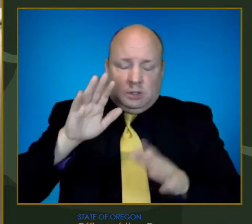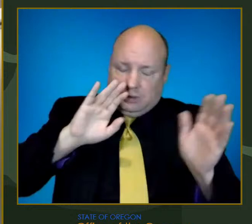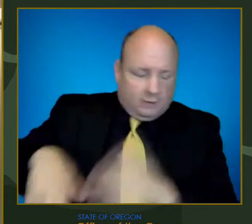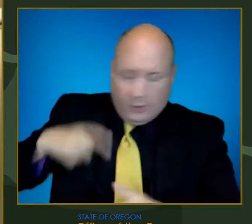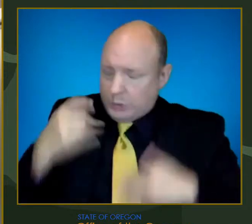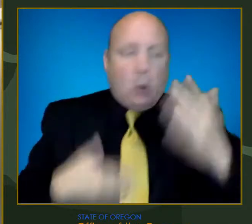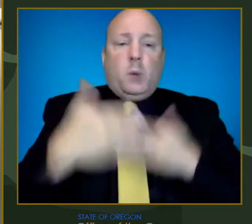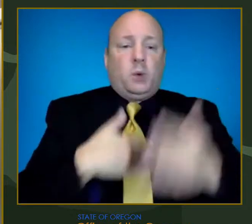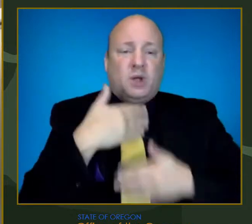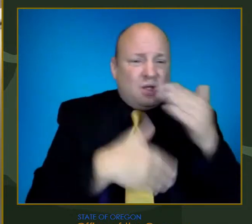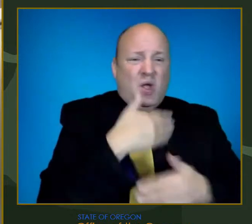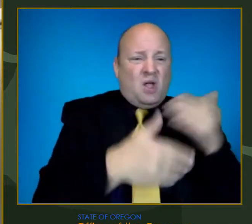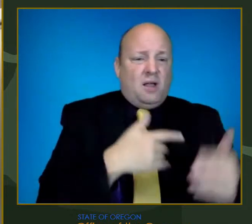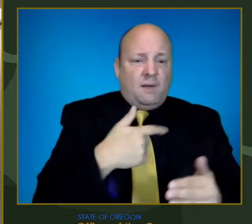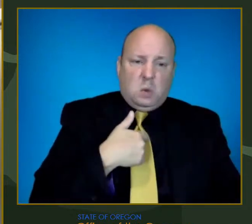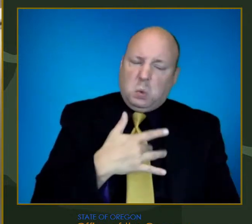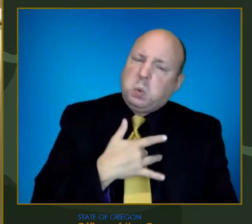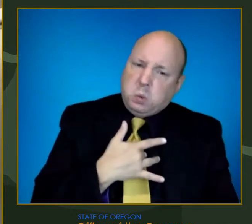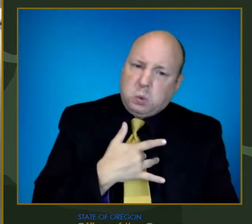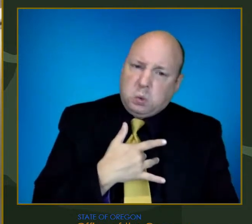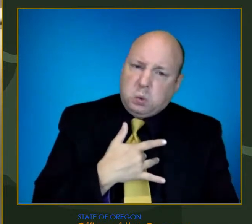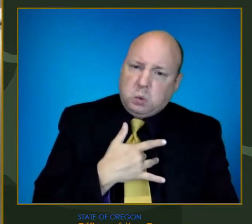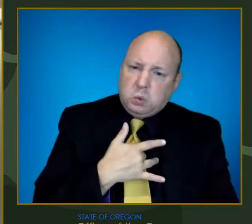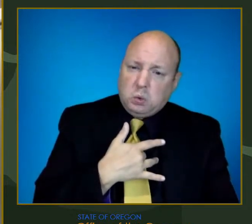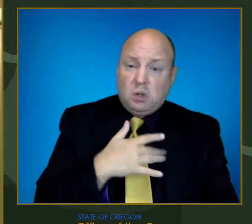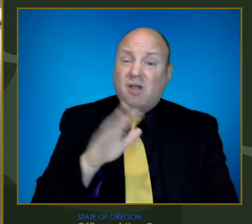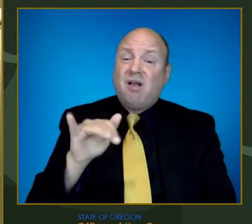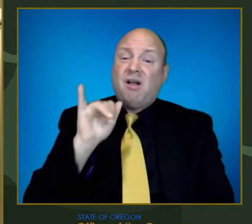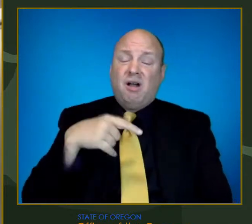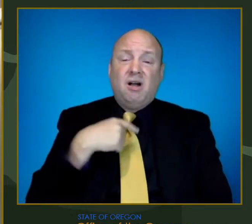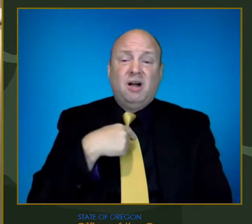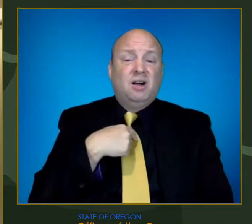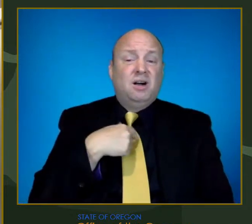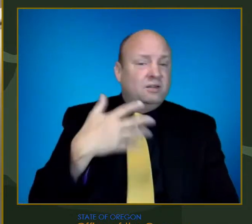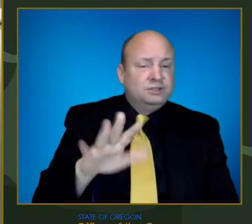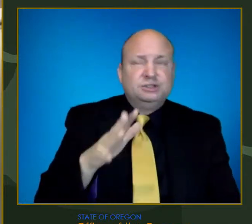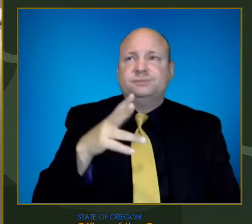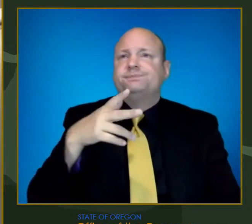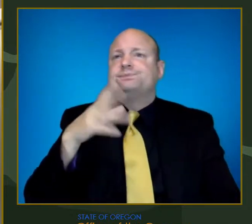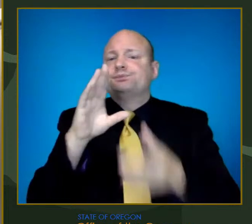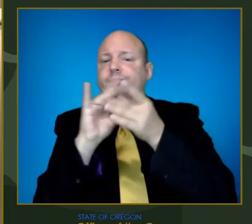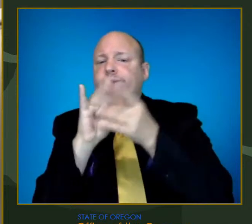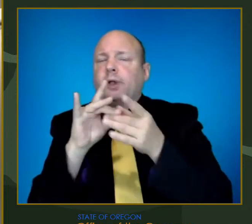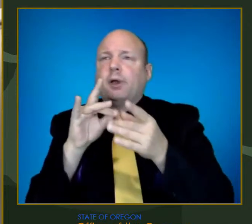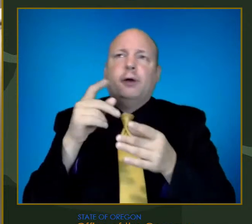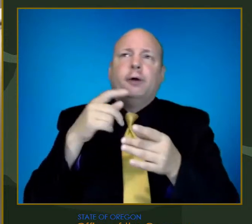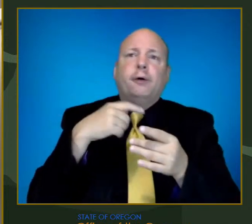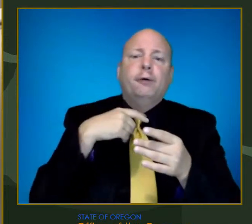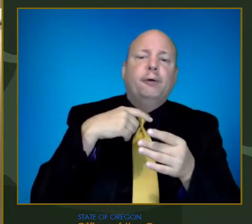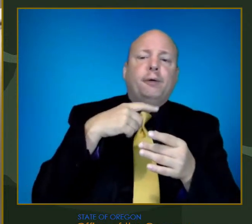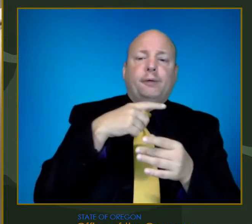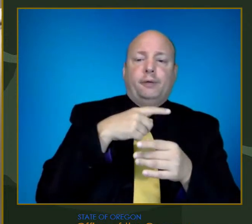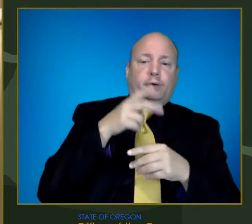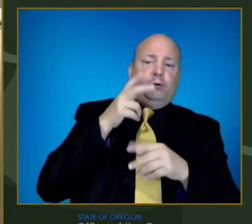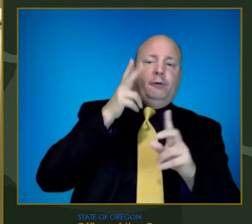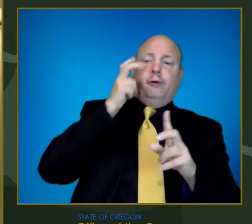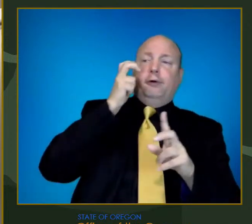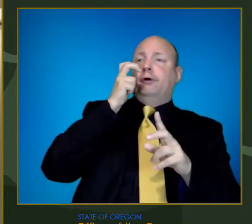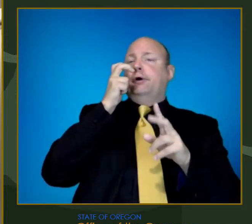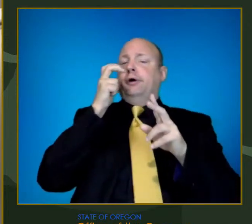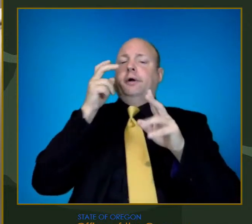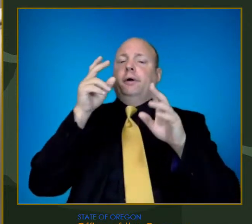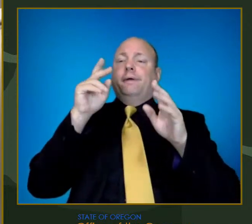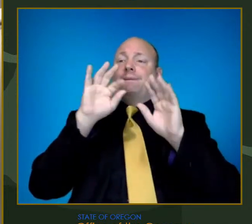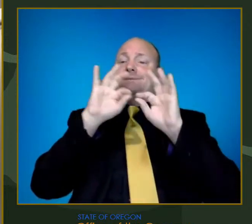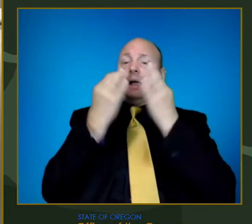We also have been hearing about people, we've also had family members that have had to say goodbye to their patients through a glass